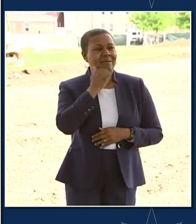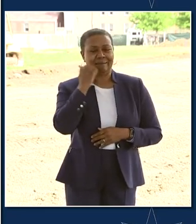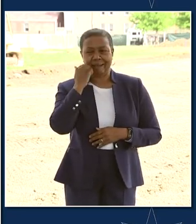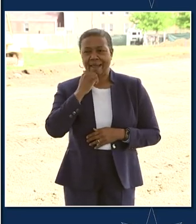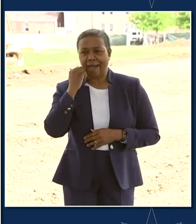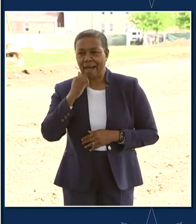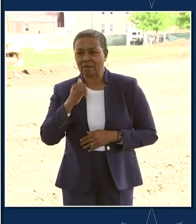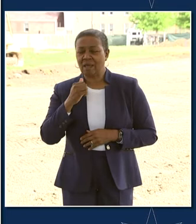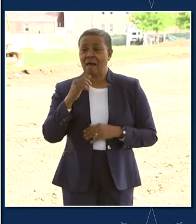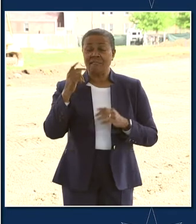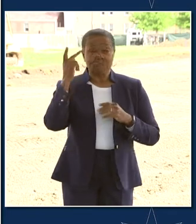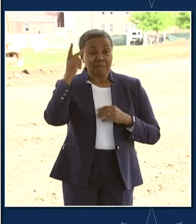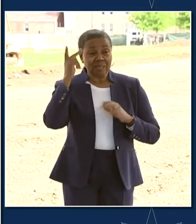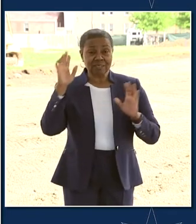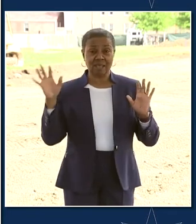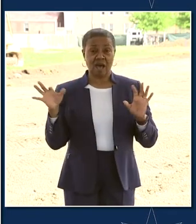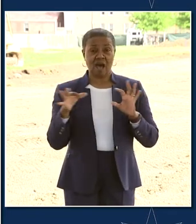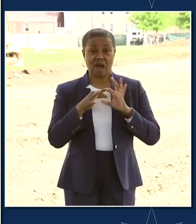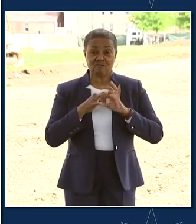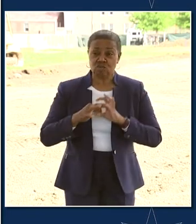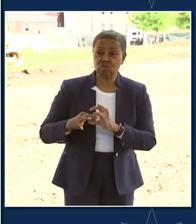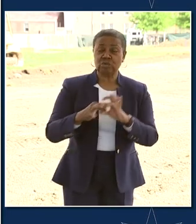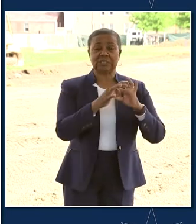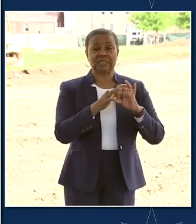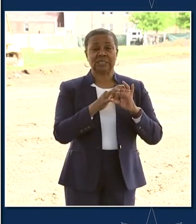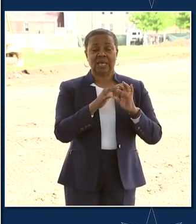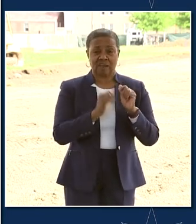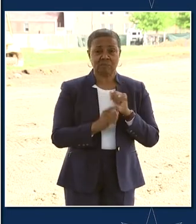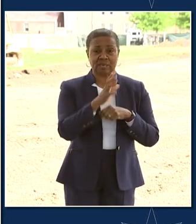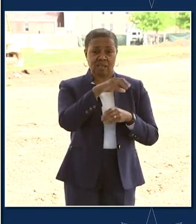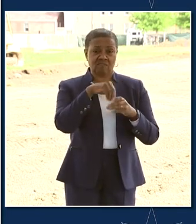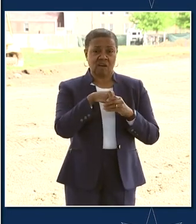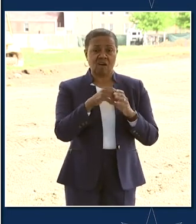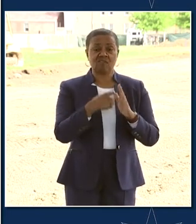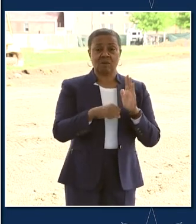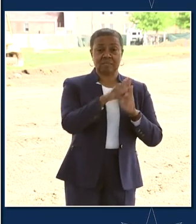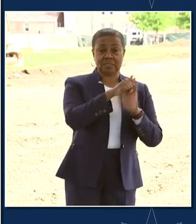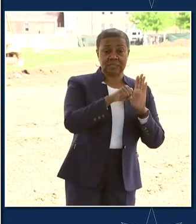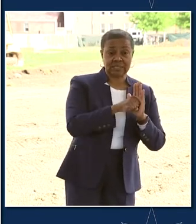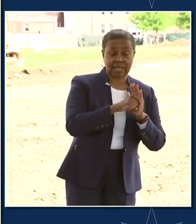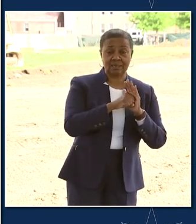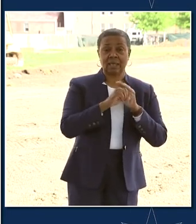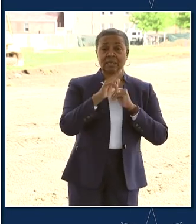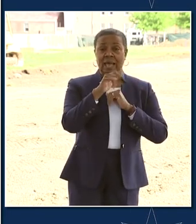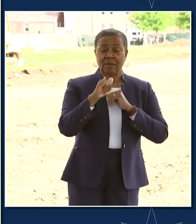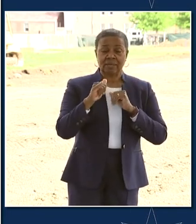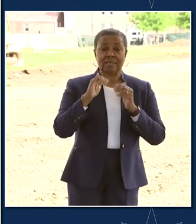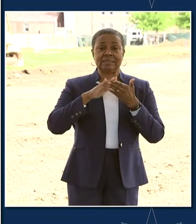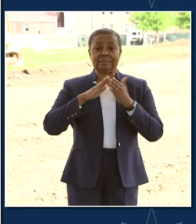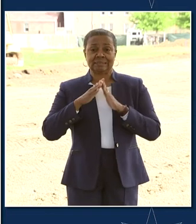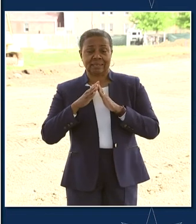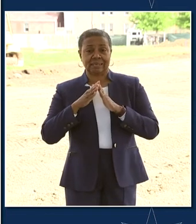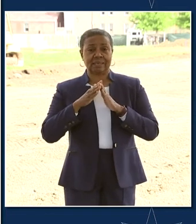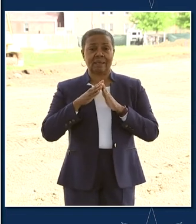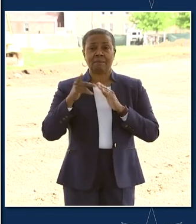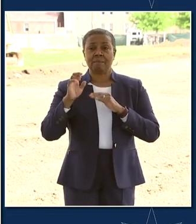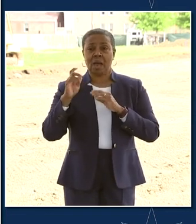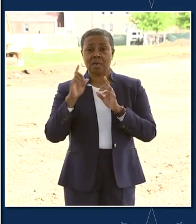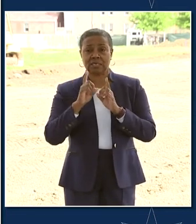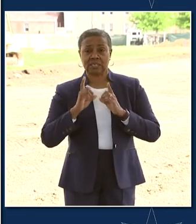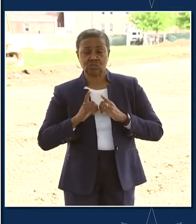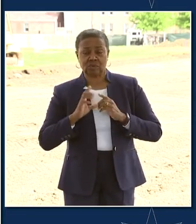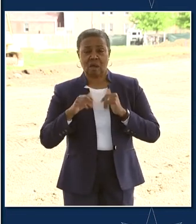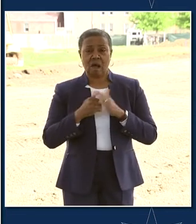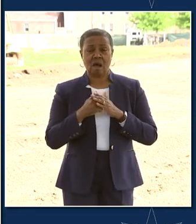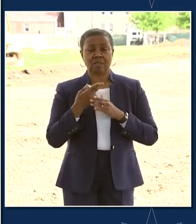out, the politics of unity. And that's everybody involved from the state, the county, the city, the park district,